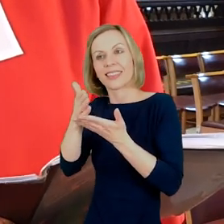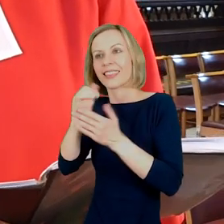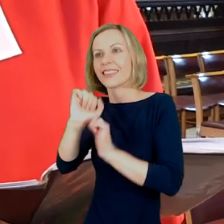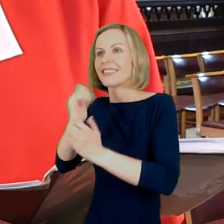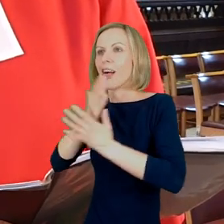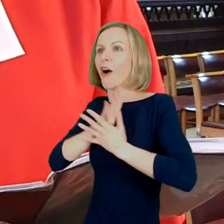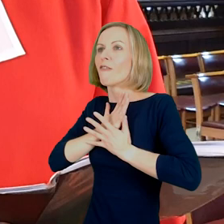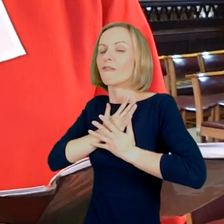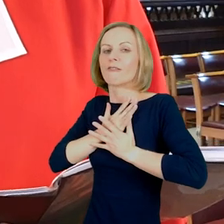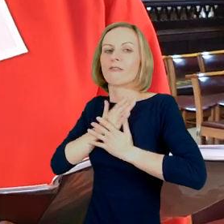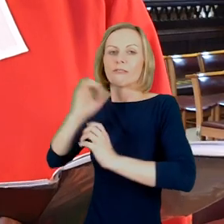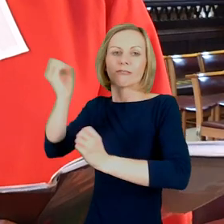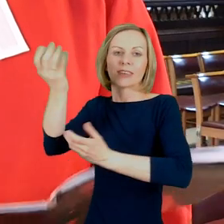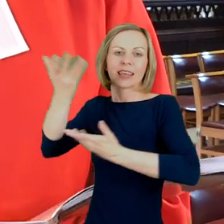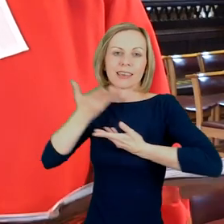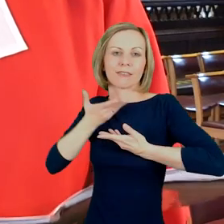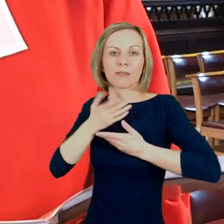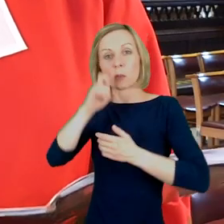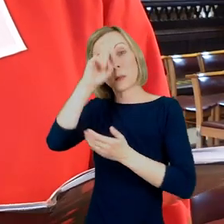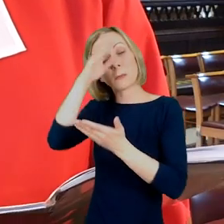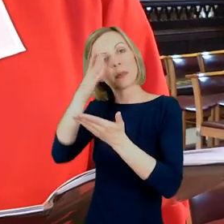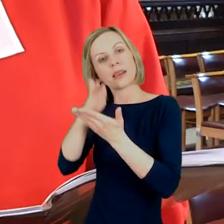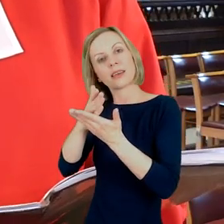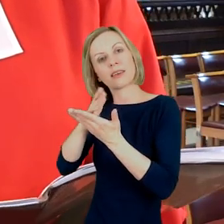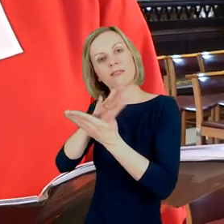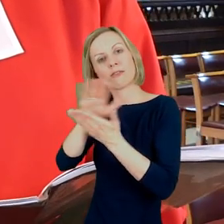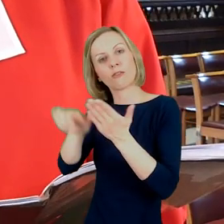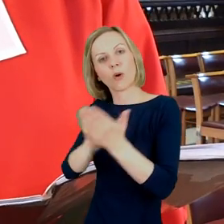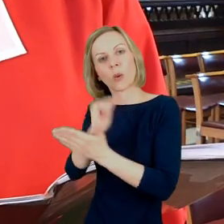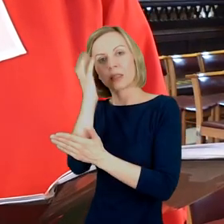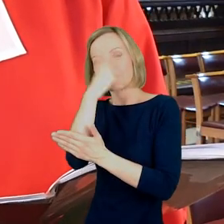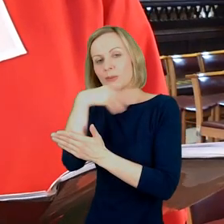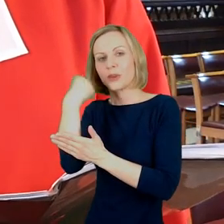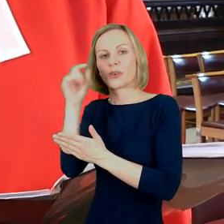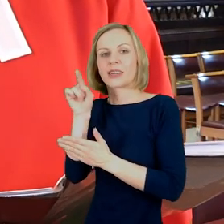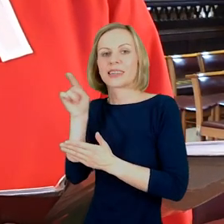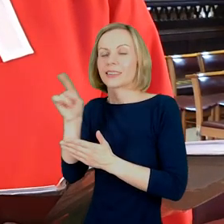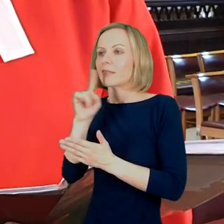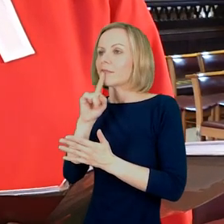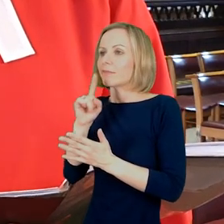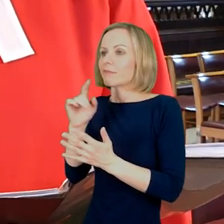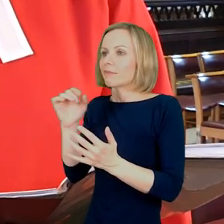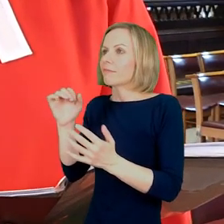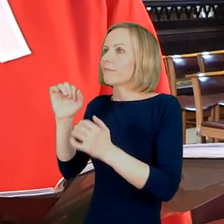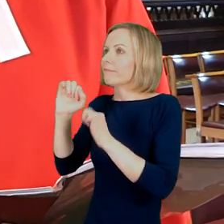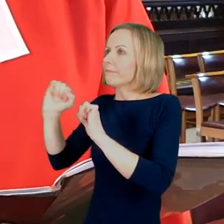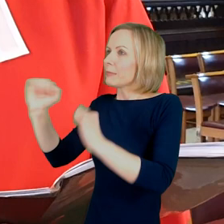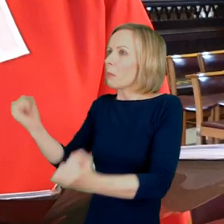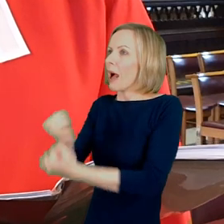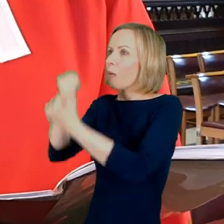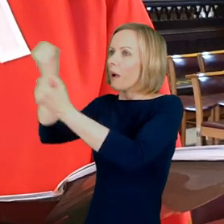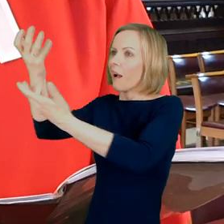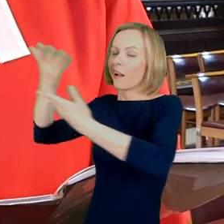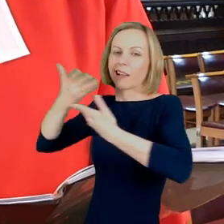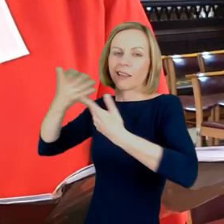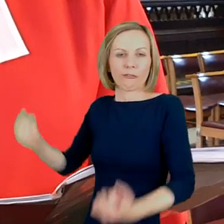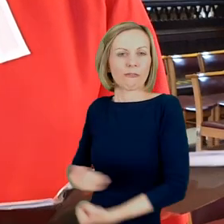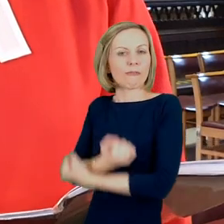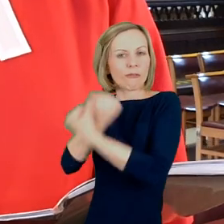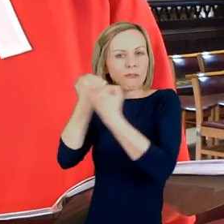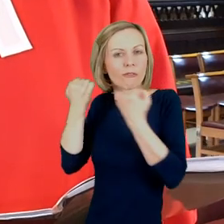with his love. We believe in God the Holy Spirit, who strengthens us with power from on